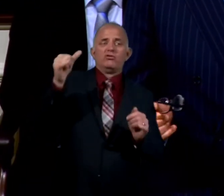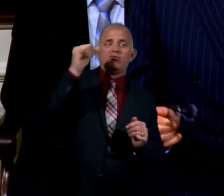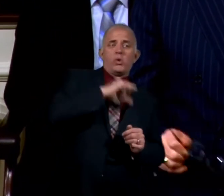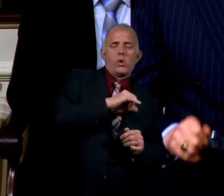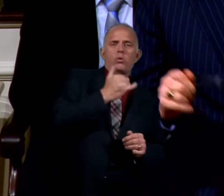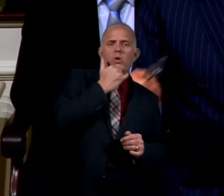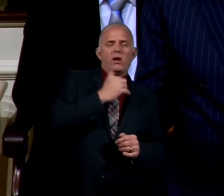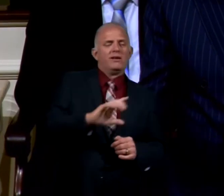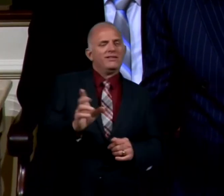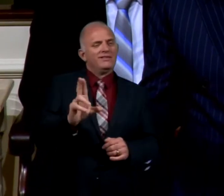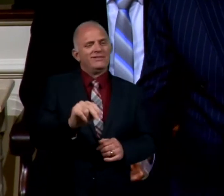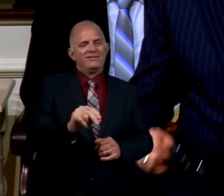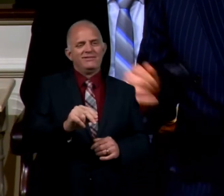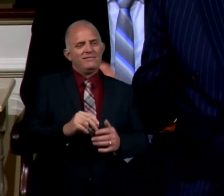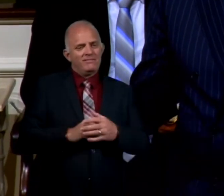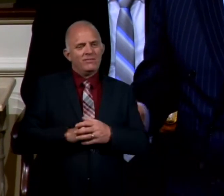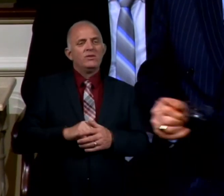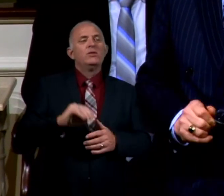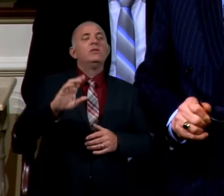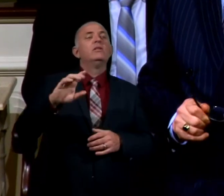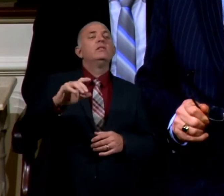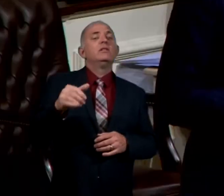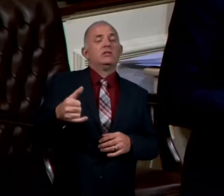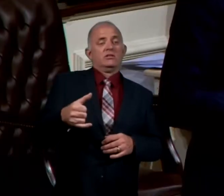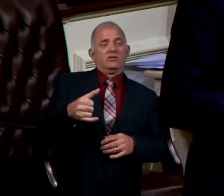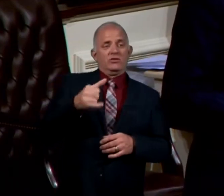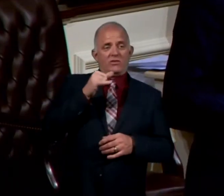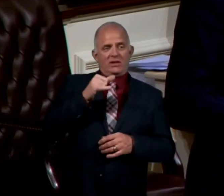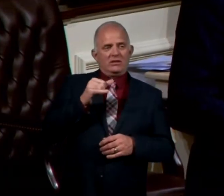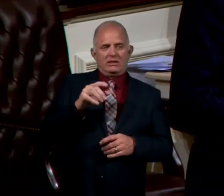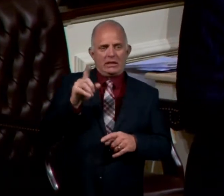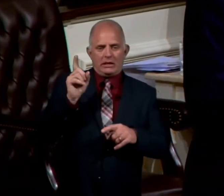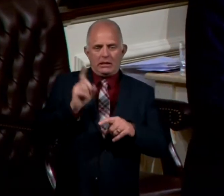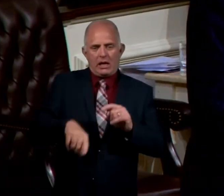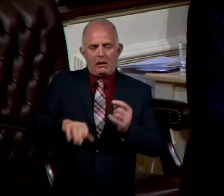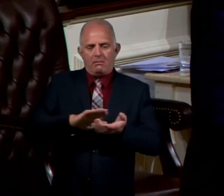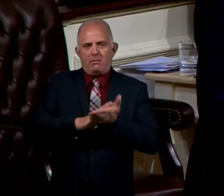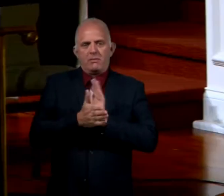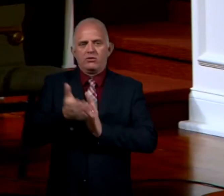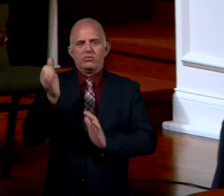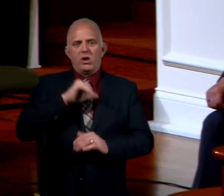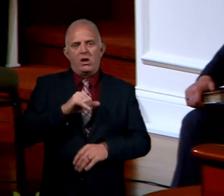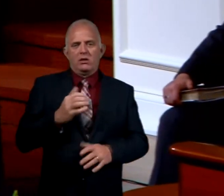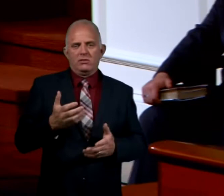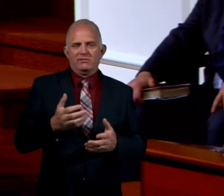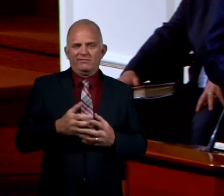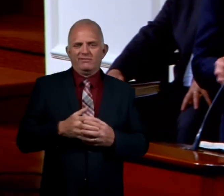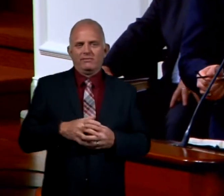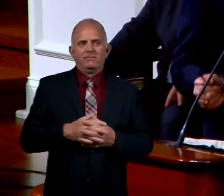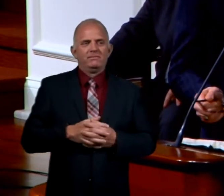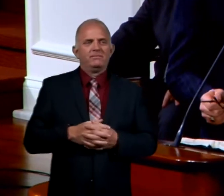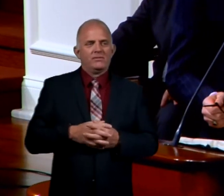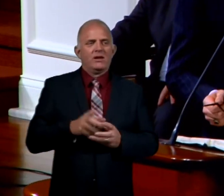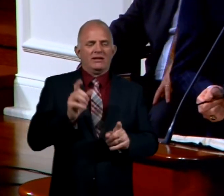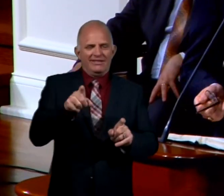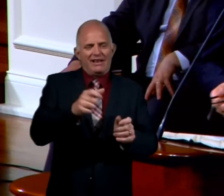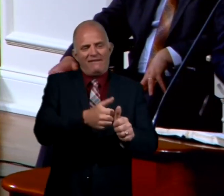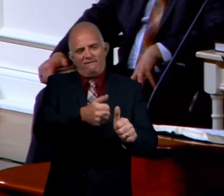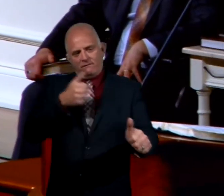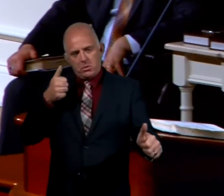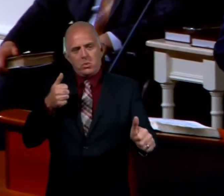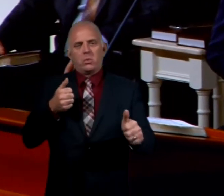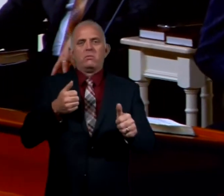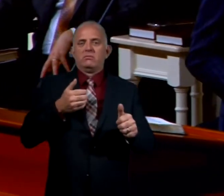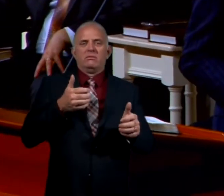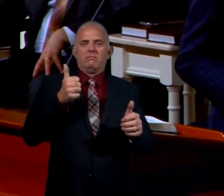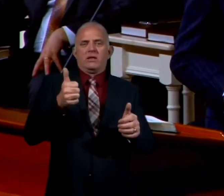Spanky. If you don't drink, you won't get drunk. If you just avoid it, that'd be the best way. That was his suggestion